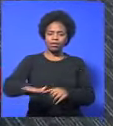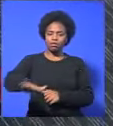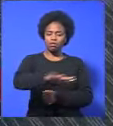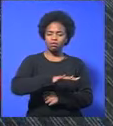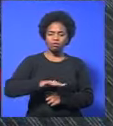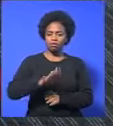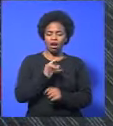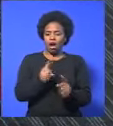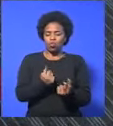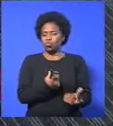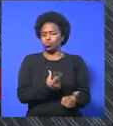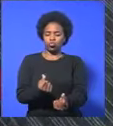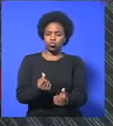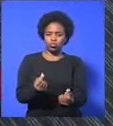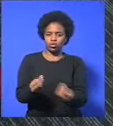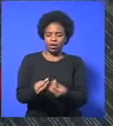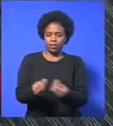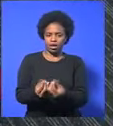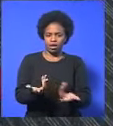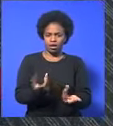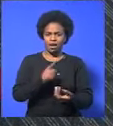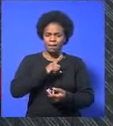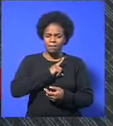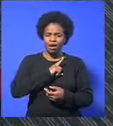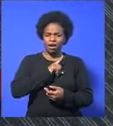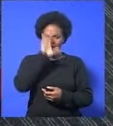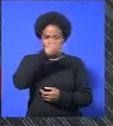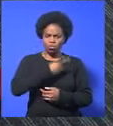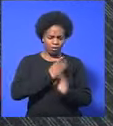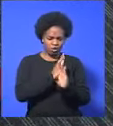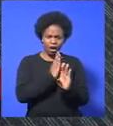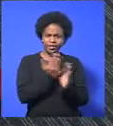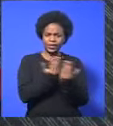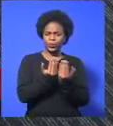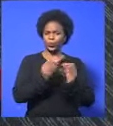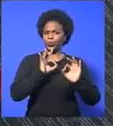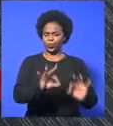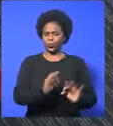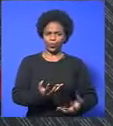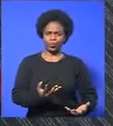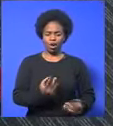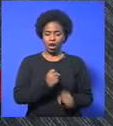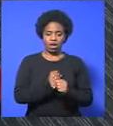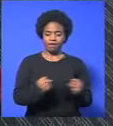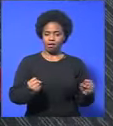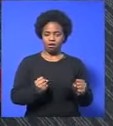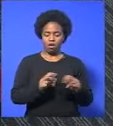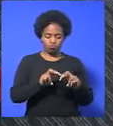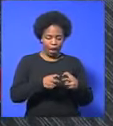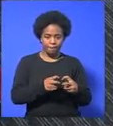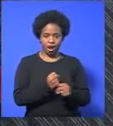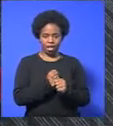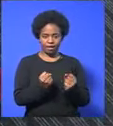do anything, it's noticed. My daughter went to a private school. If anything wasn't out of